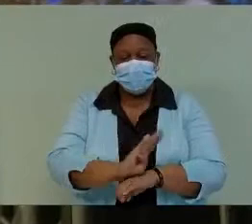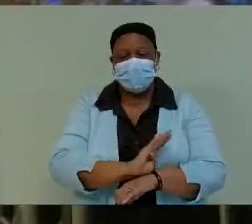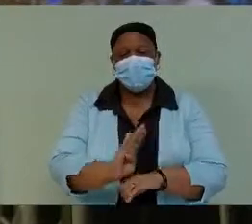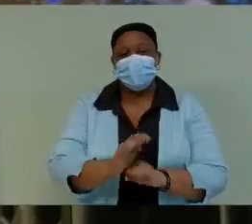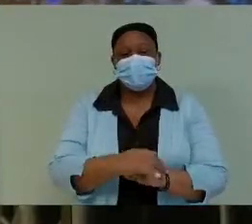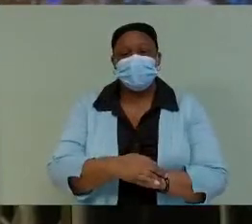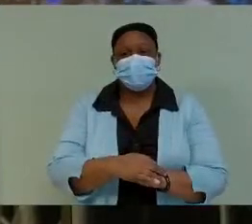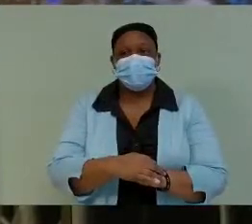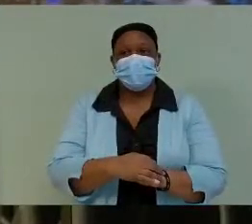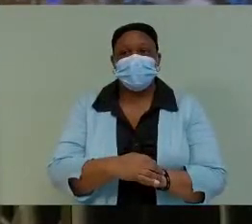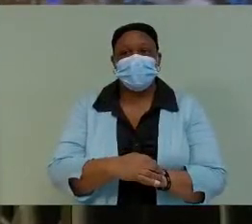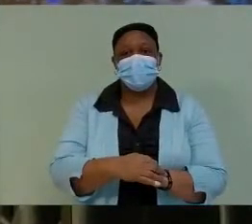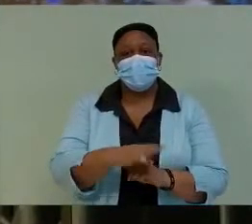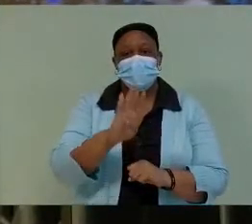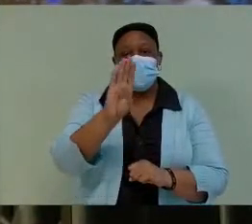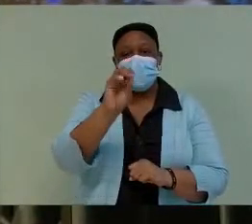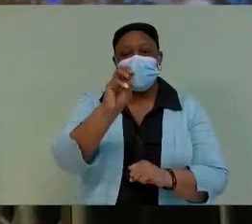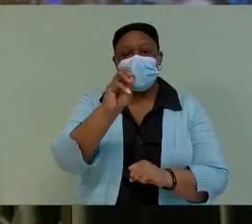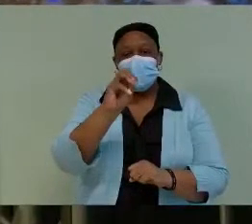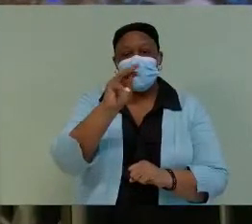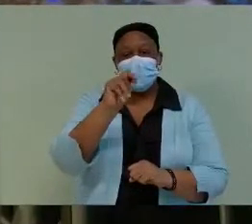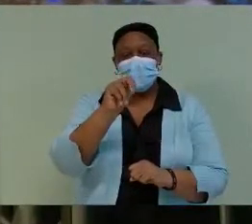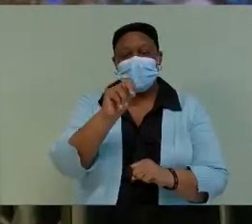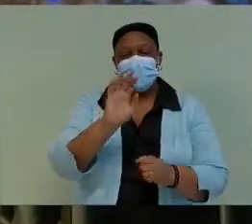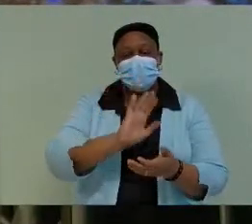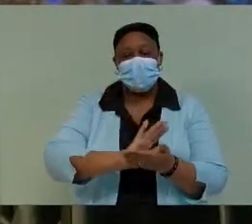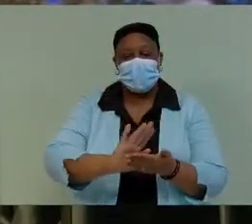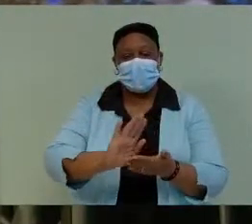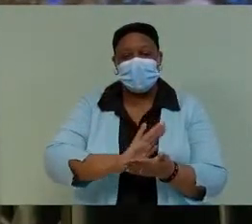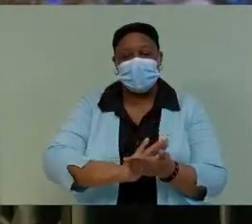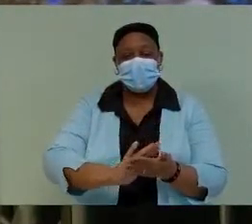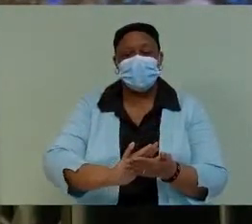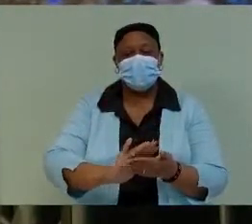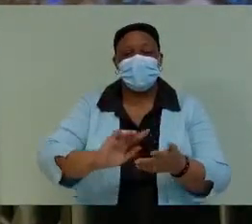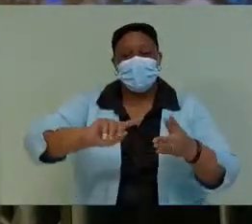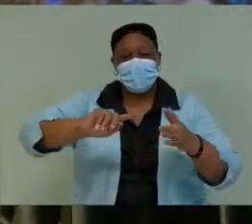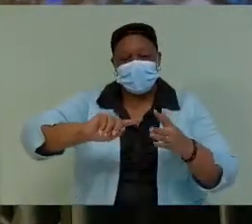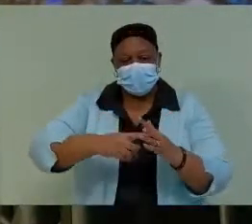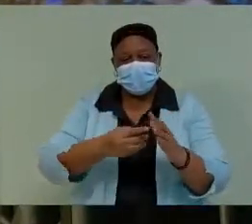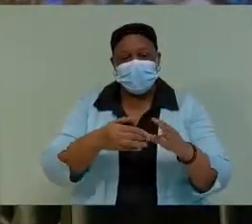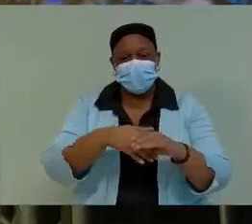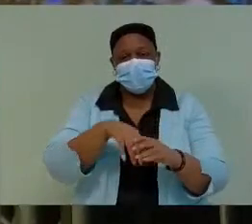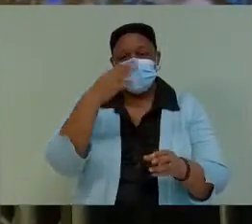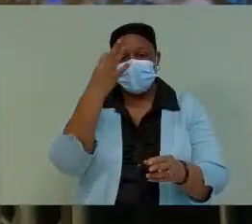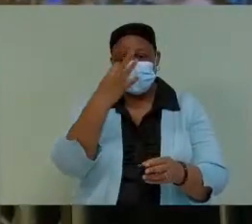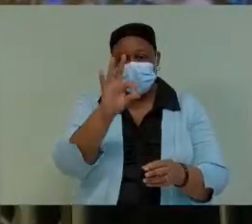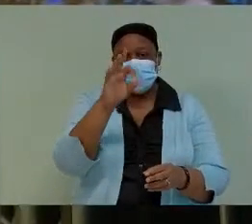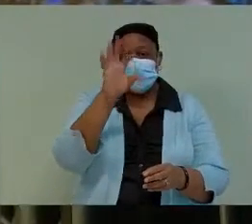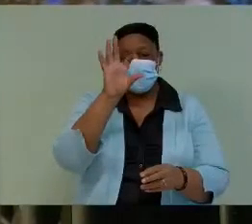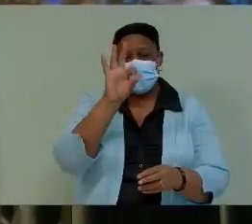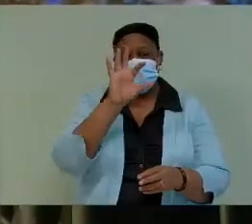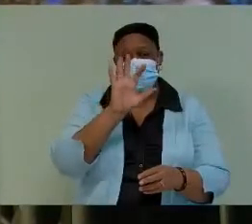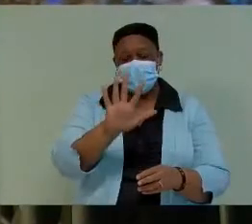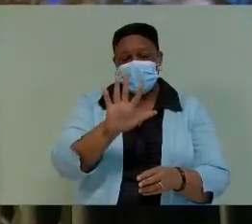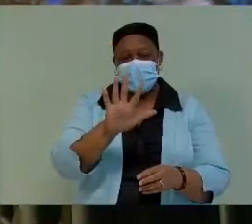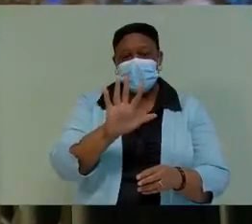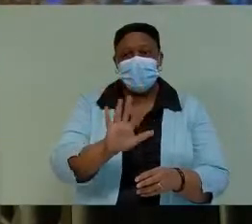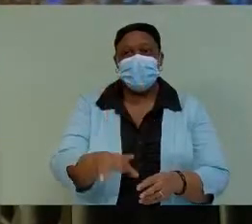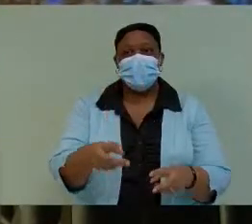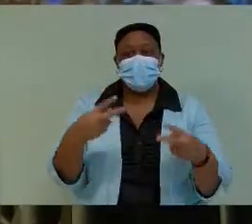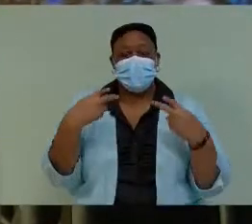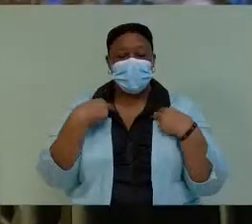Boone's Environmental and Cleaning Services, of course, was established in 1995. They offer a wide variety